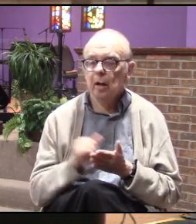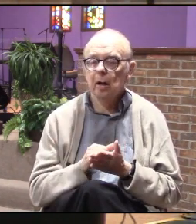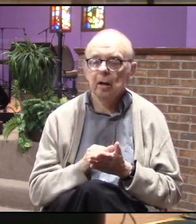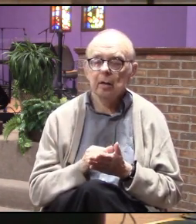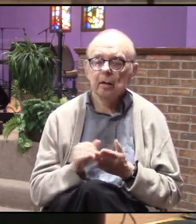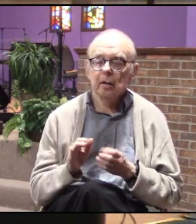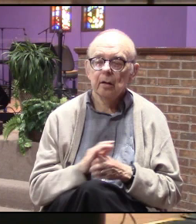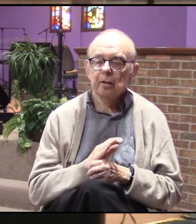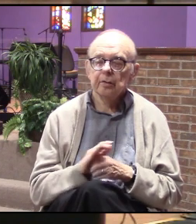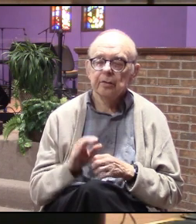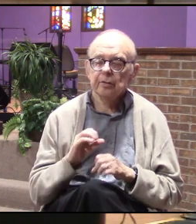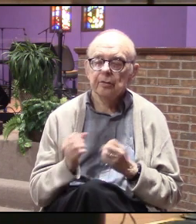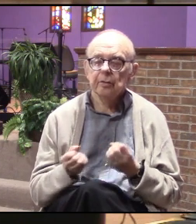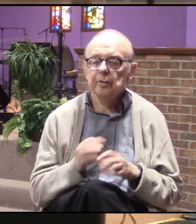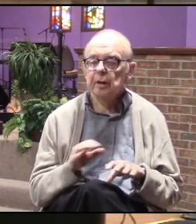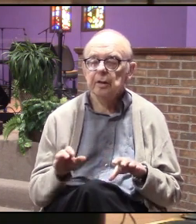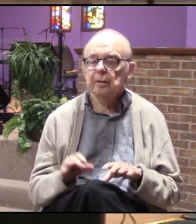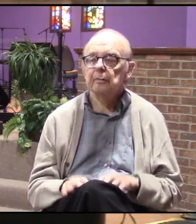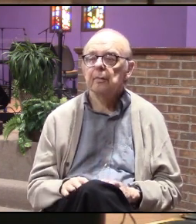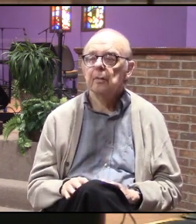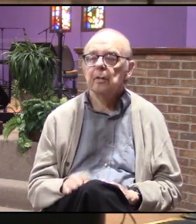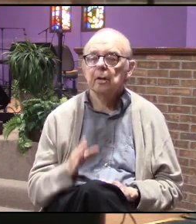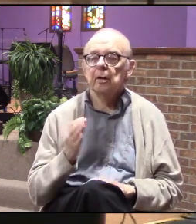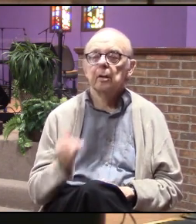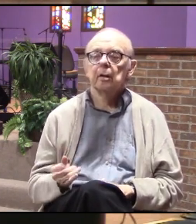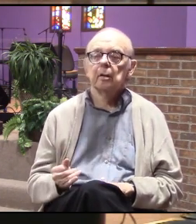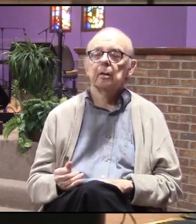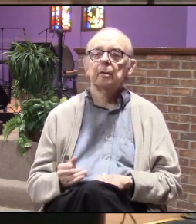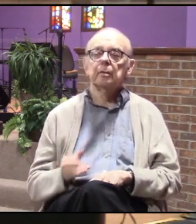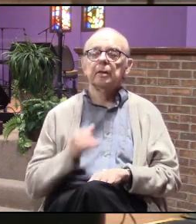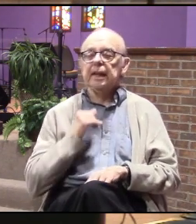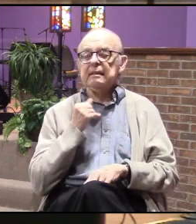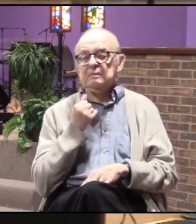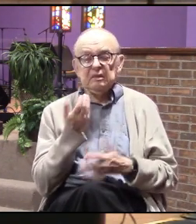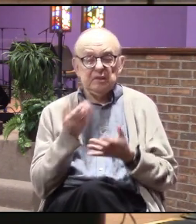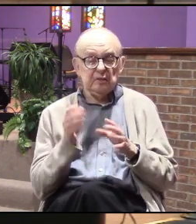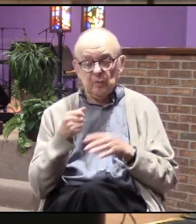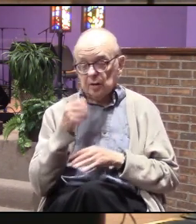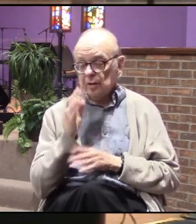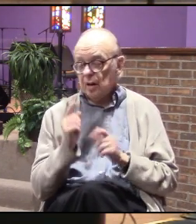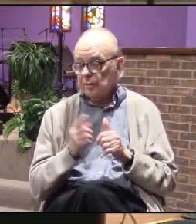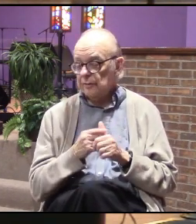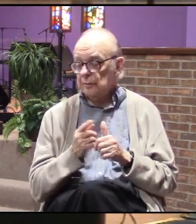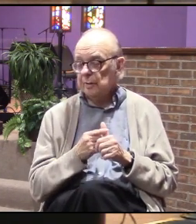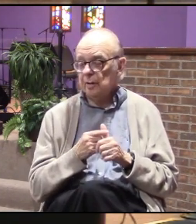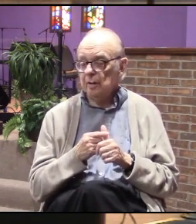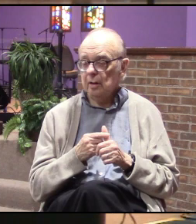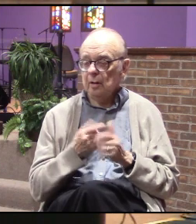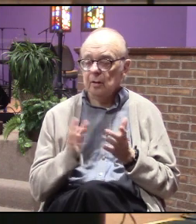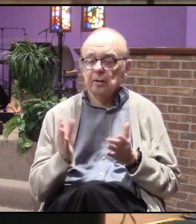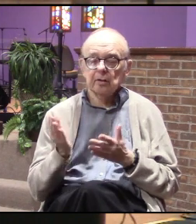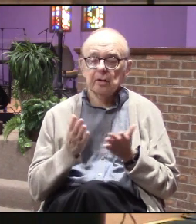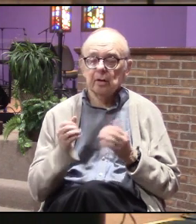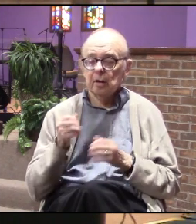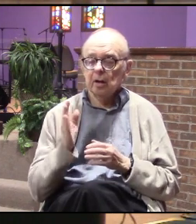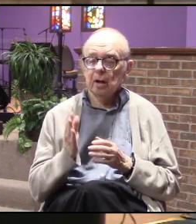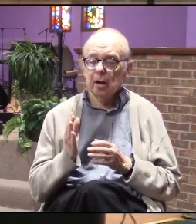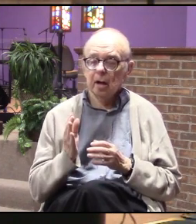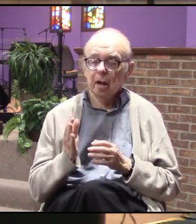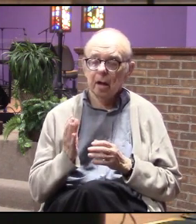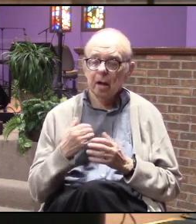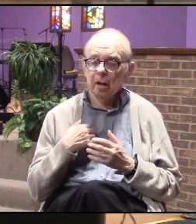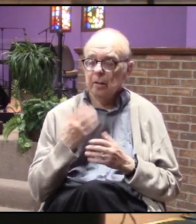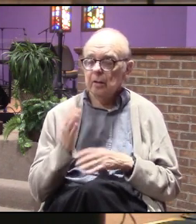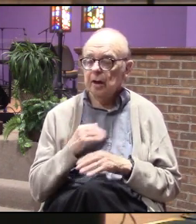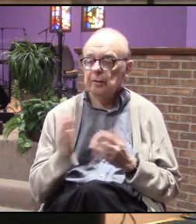whole society did. Because they didn't want God. They didn't want to serve him. They didn't want to